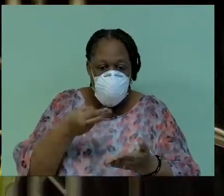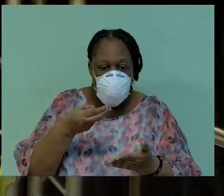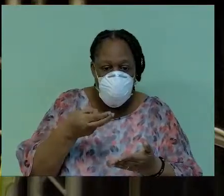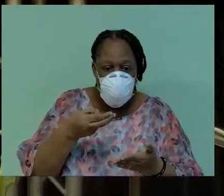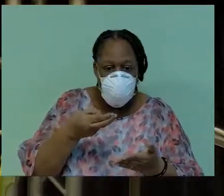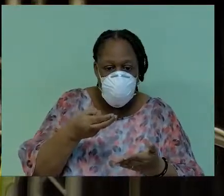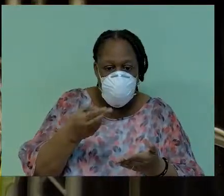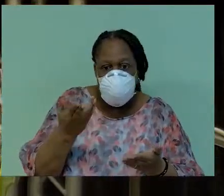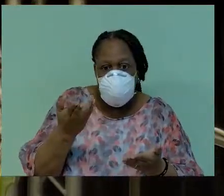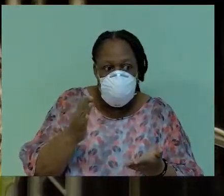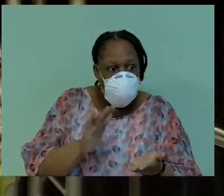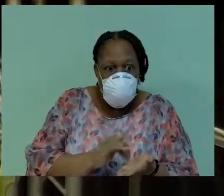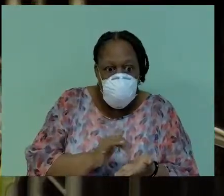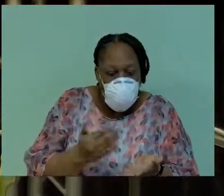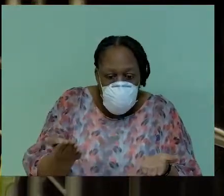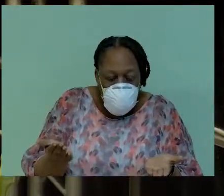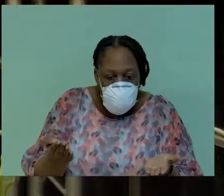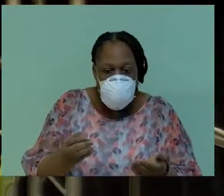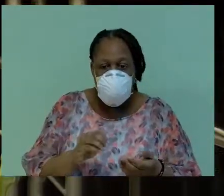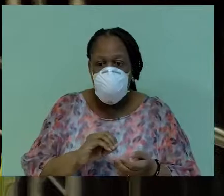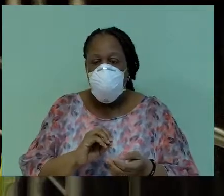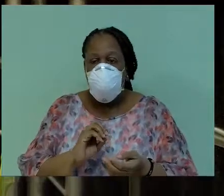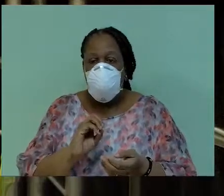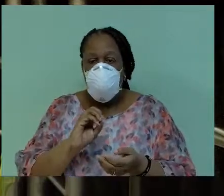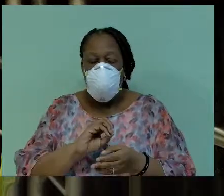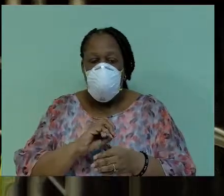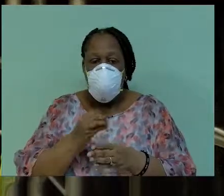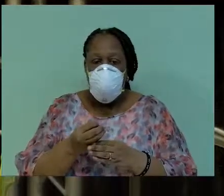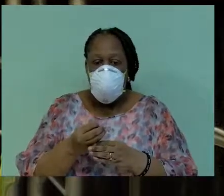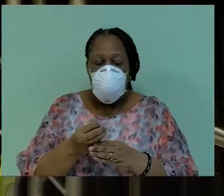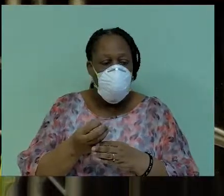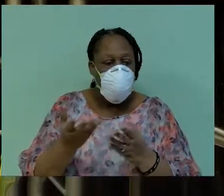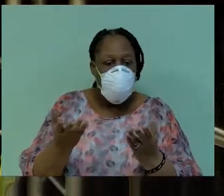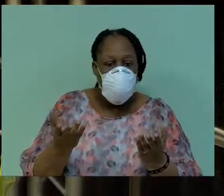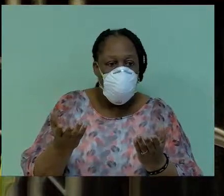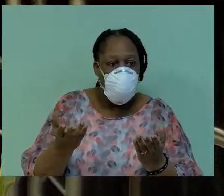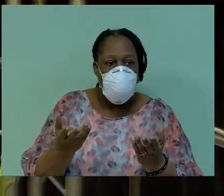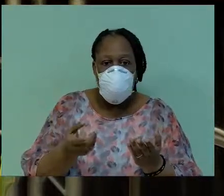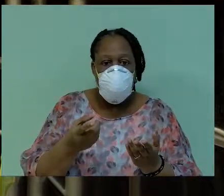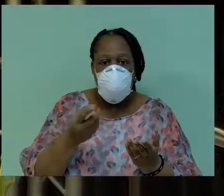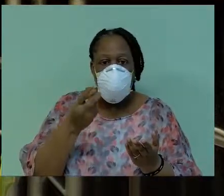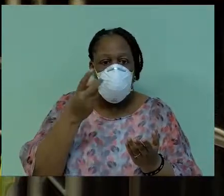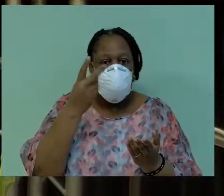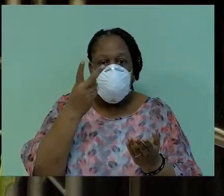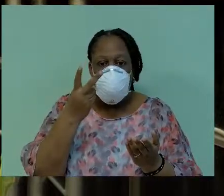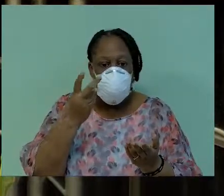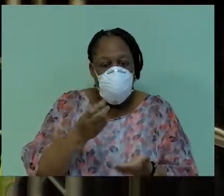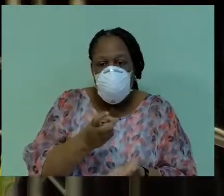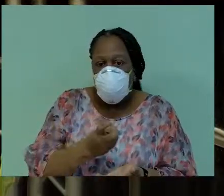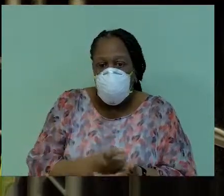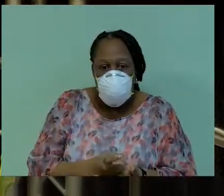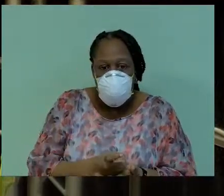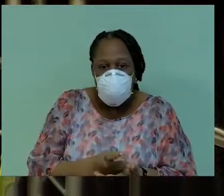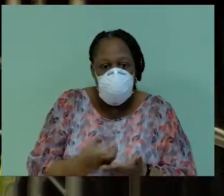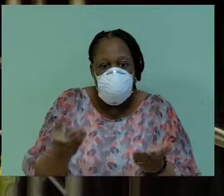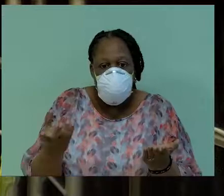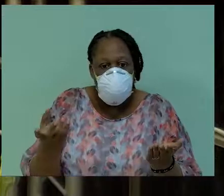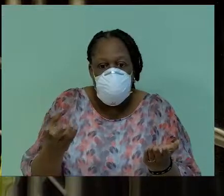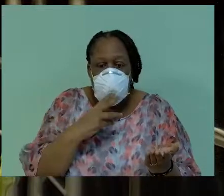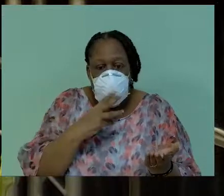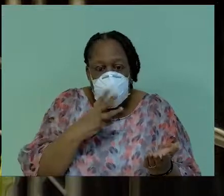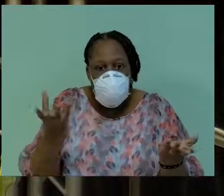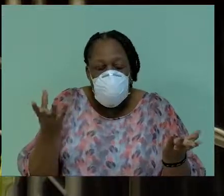let's say, milliliters if you listed in ounces. It must be accompanied by a batch number. It